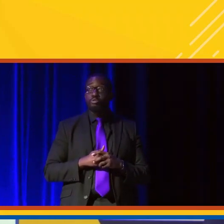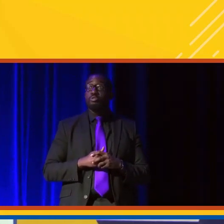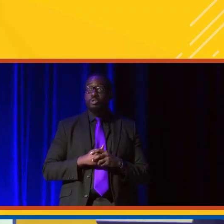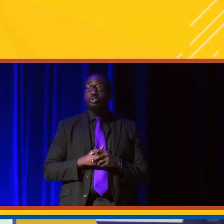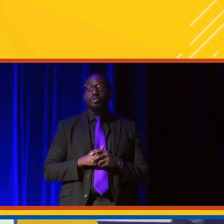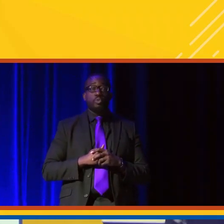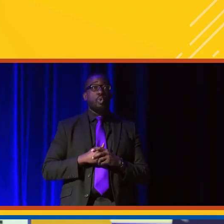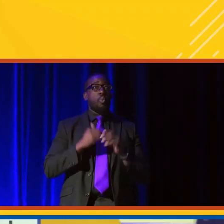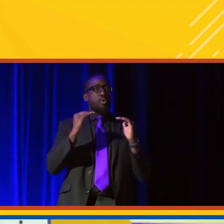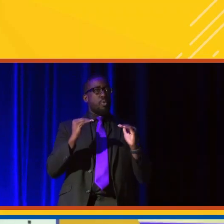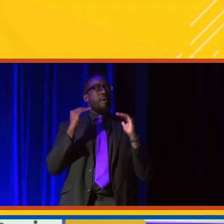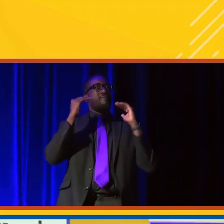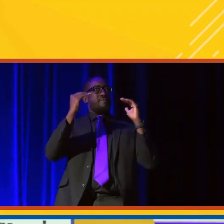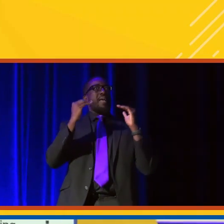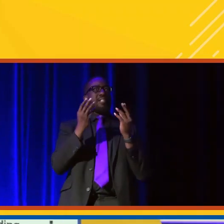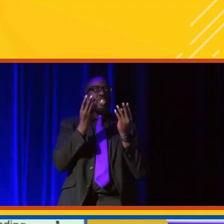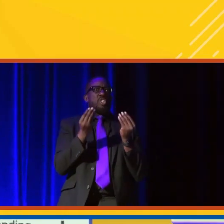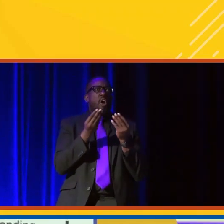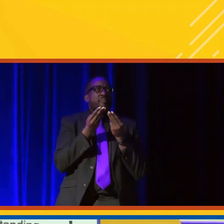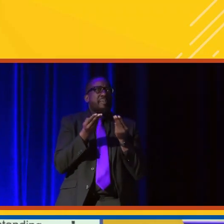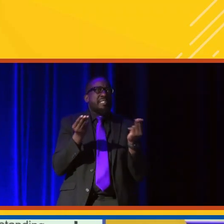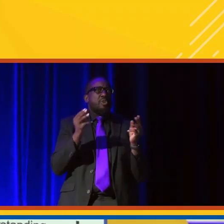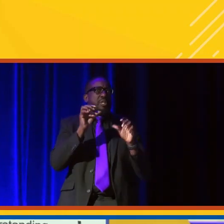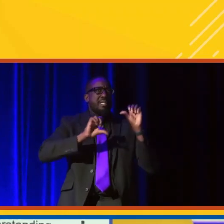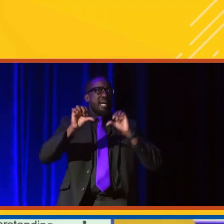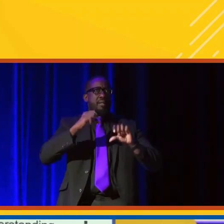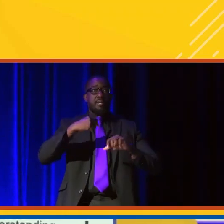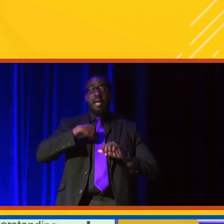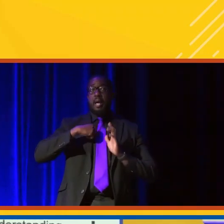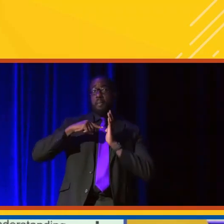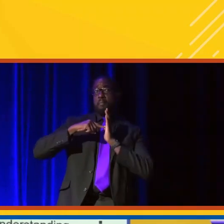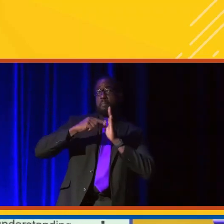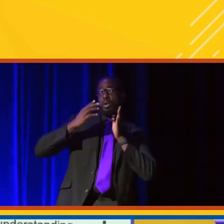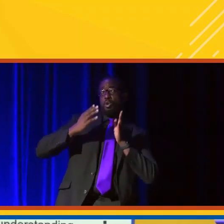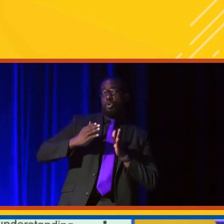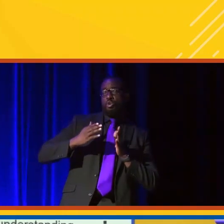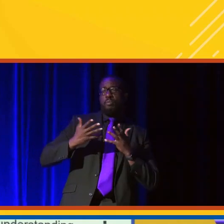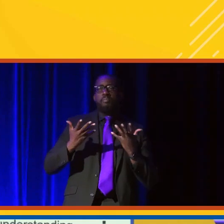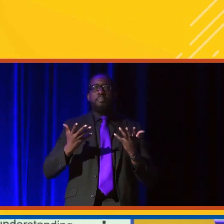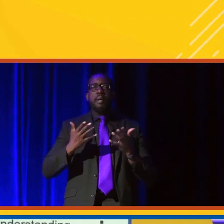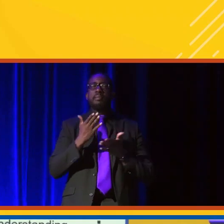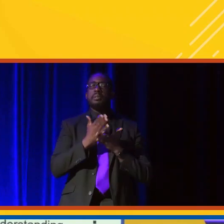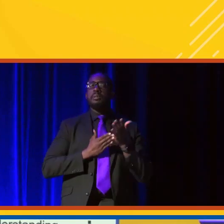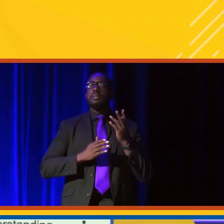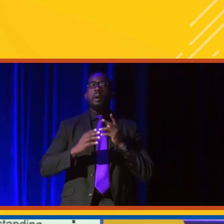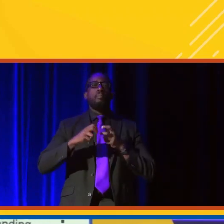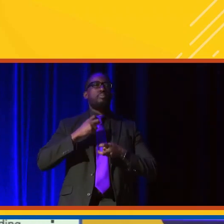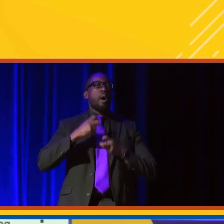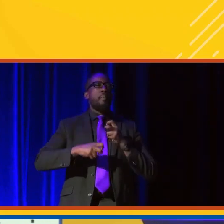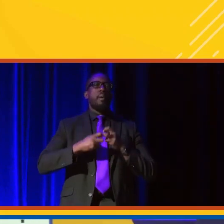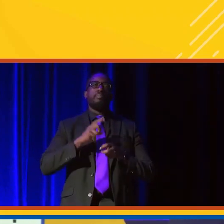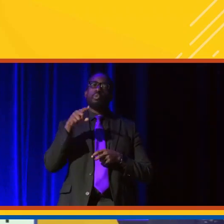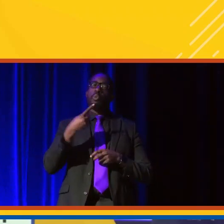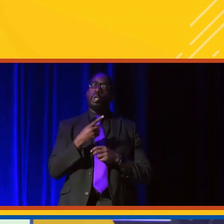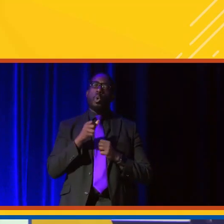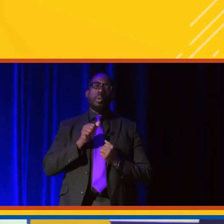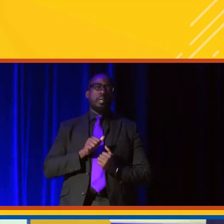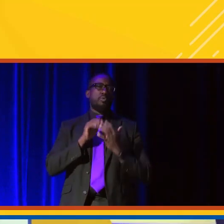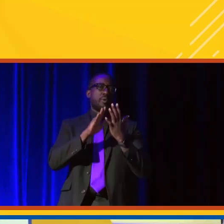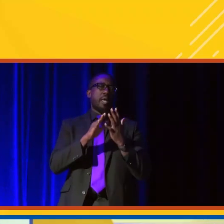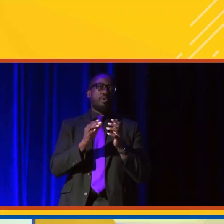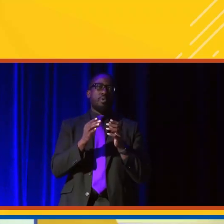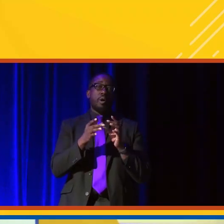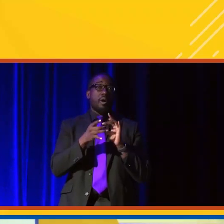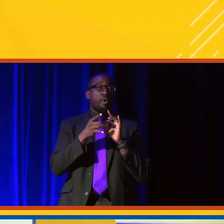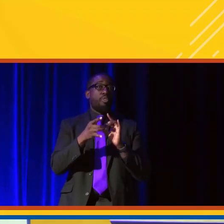science. I'm a modeler, but there are certain problems that can only ever be addressed with experiment.